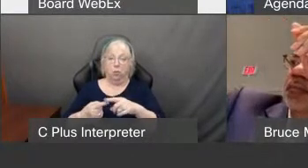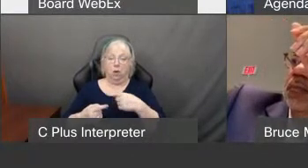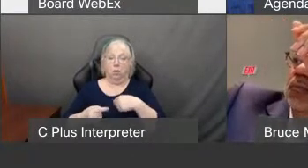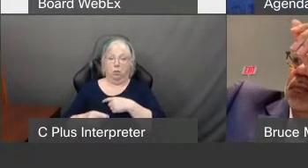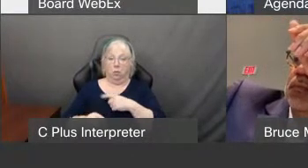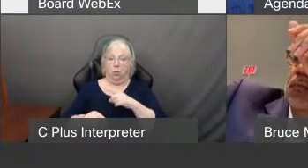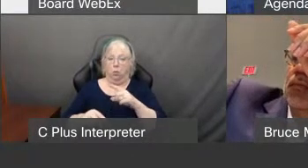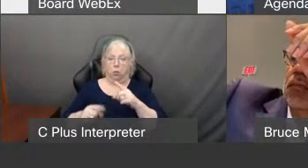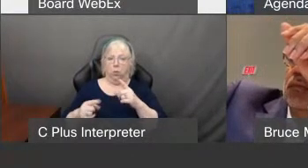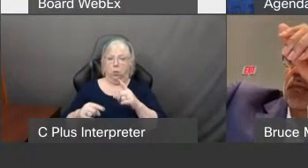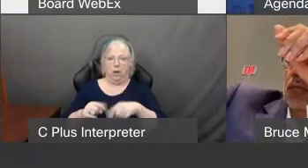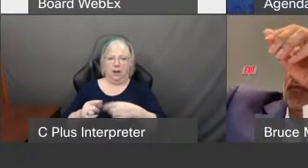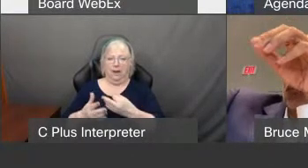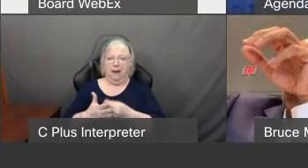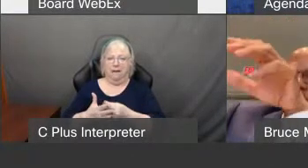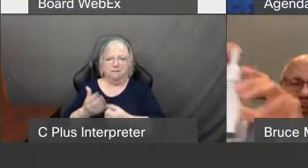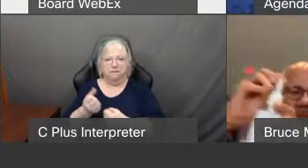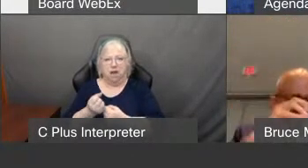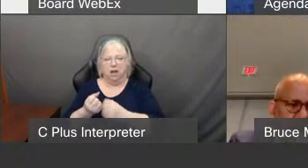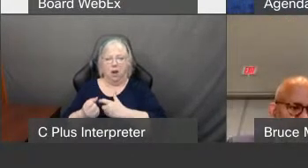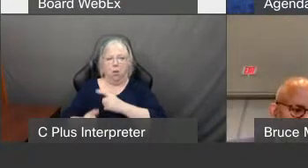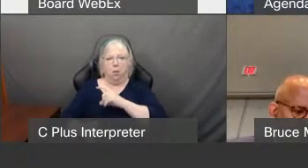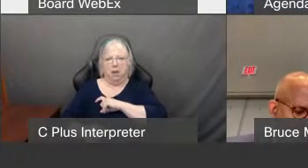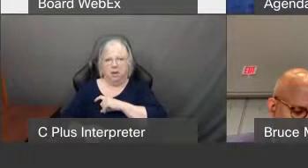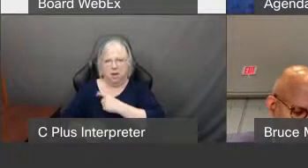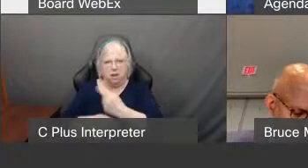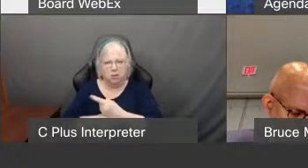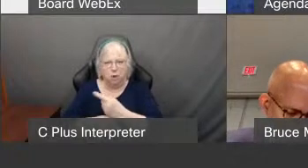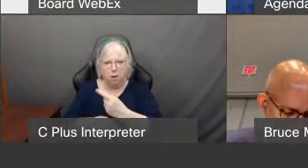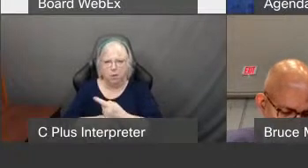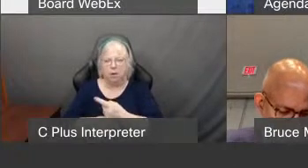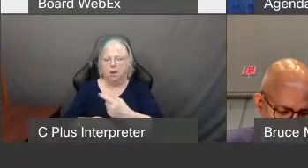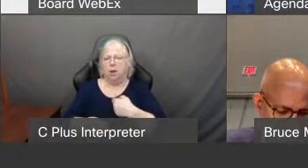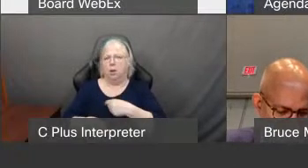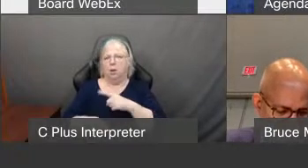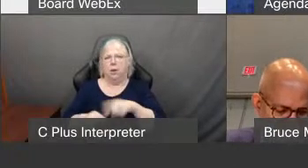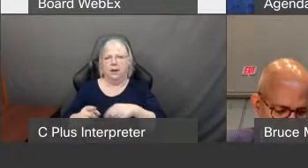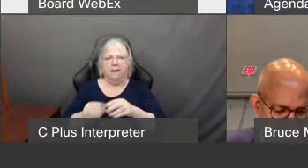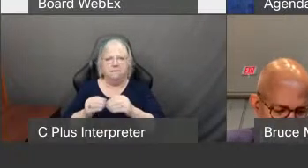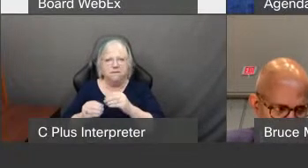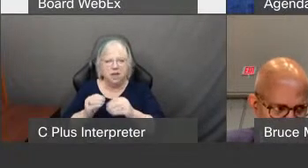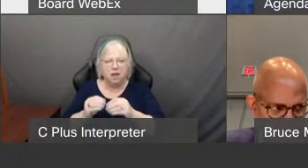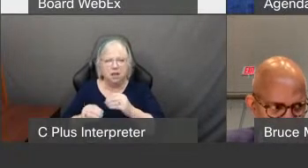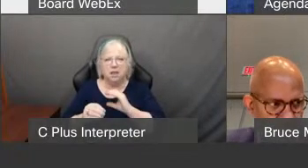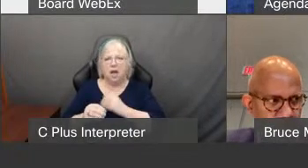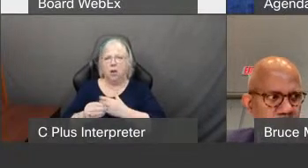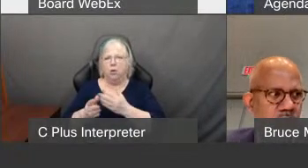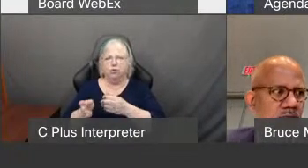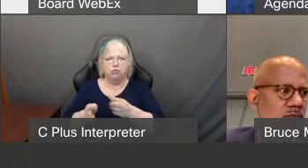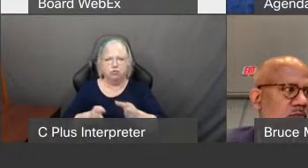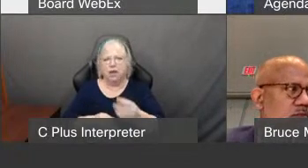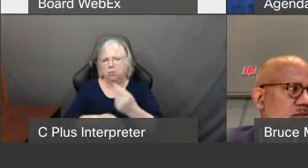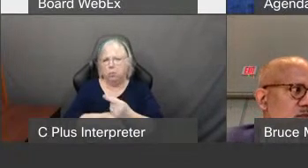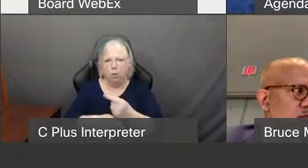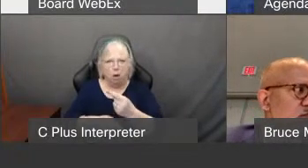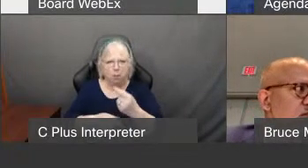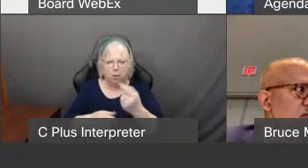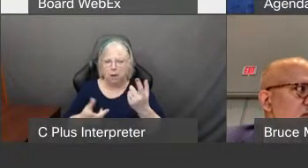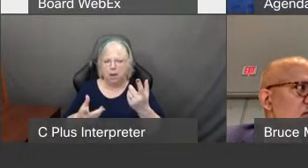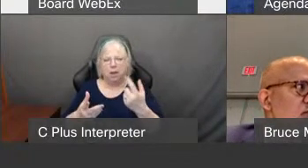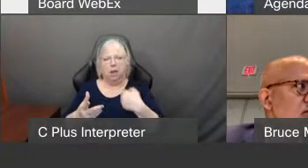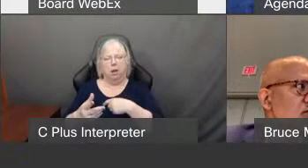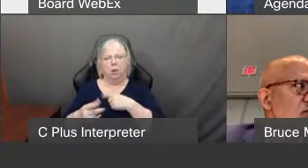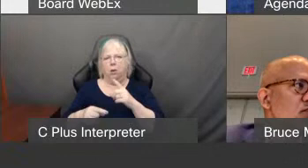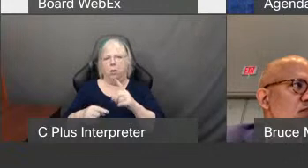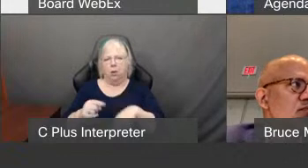can't fund our police properly, we can't fix our our streets properly. We